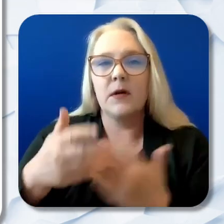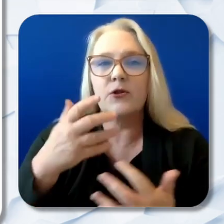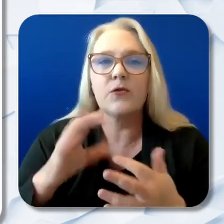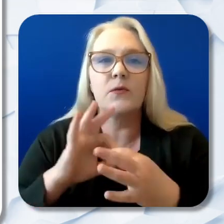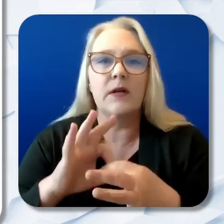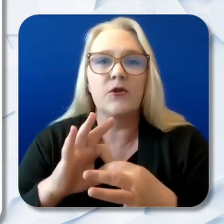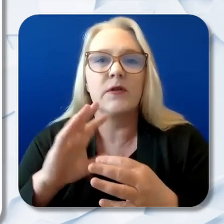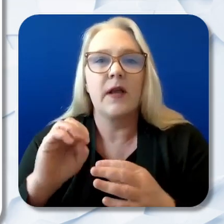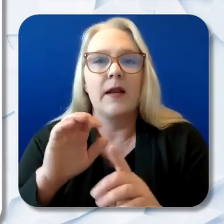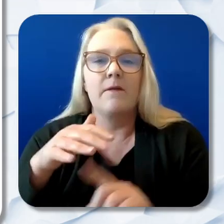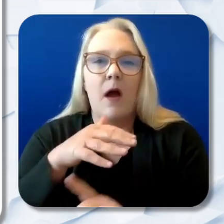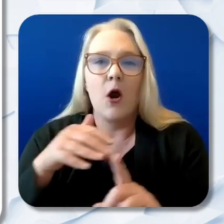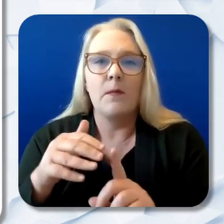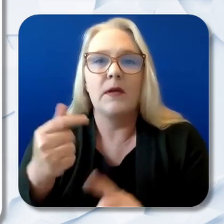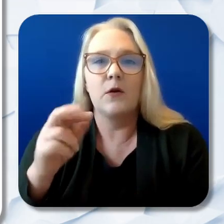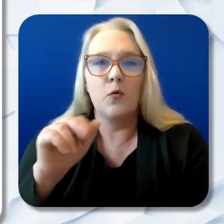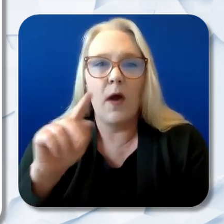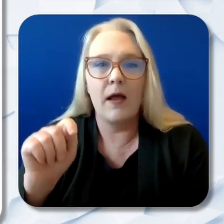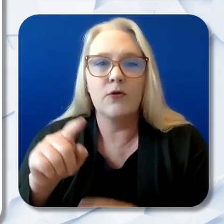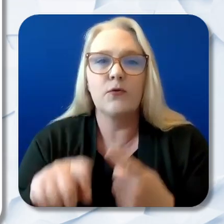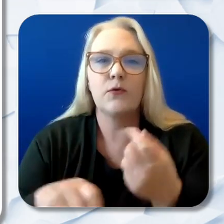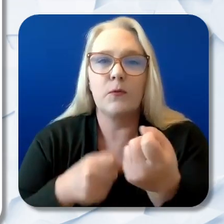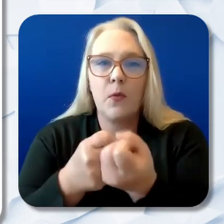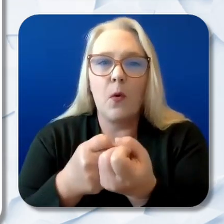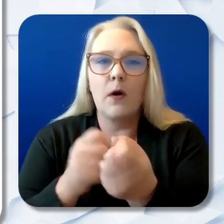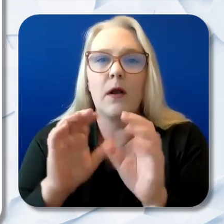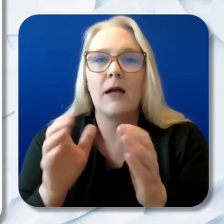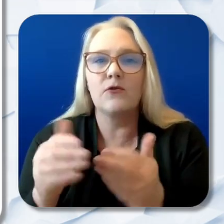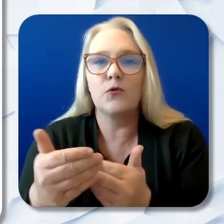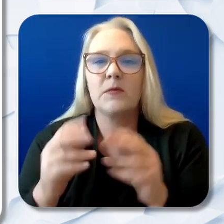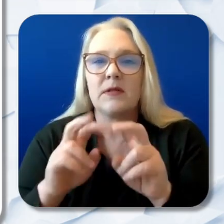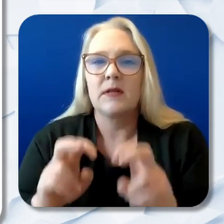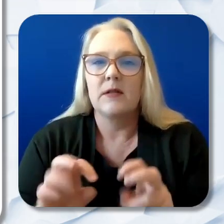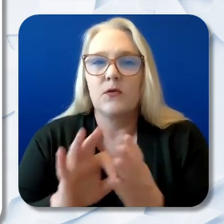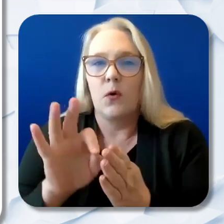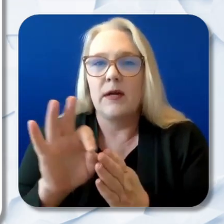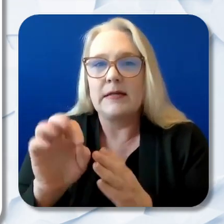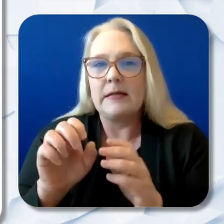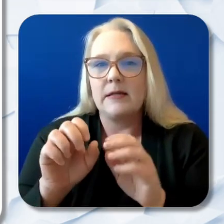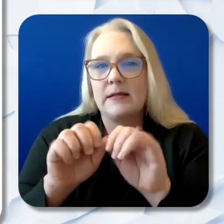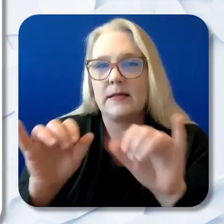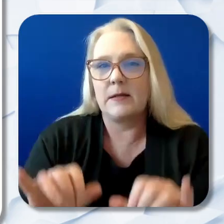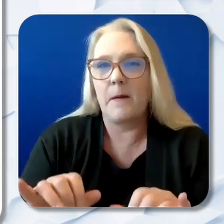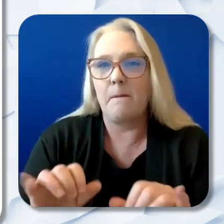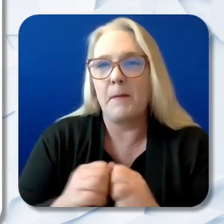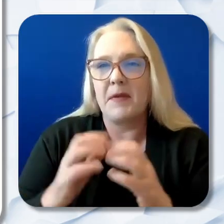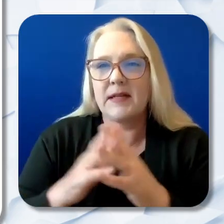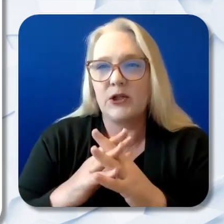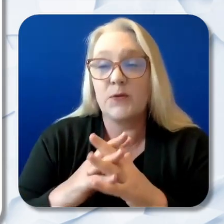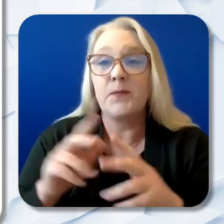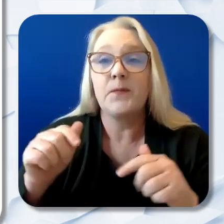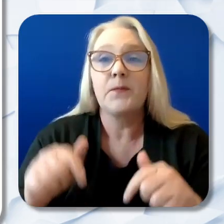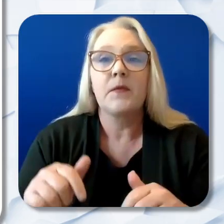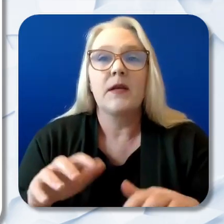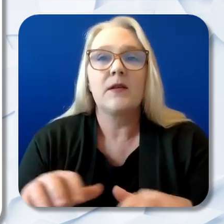Environments grants to support classroom assessment scoring system implementation webinar. This webinar is hosted by